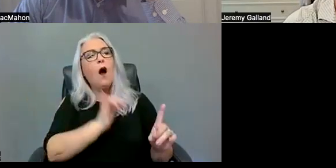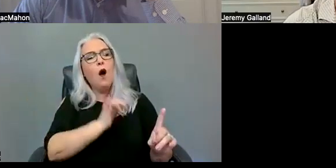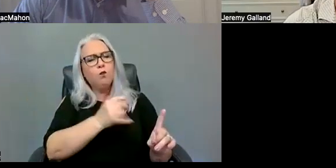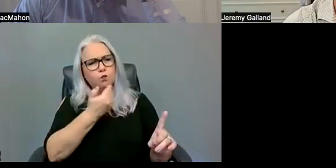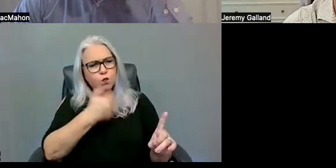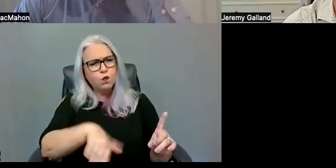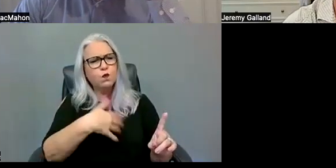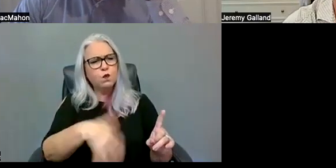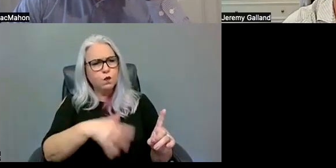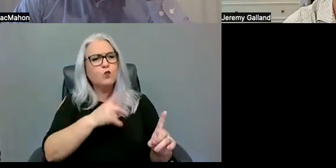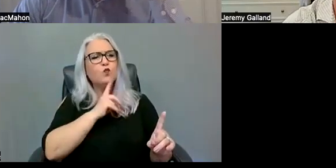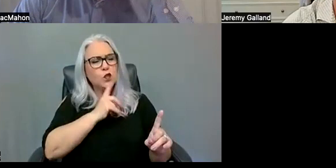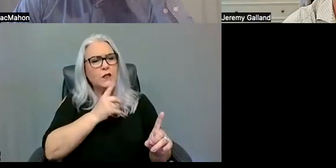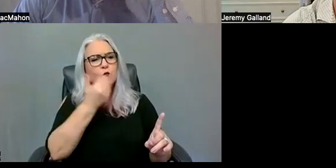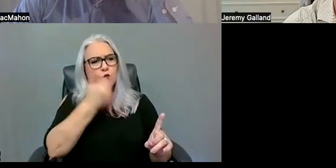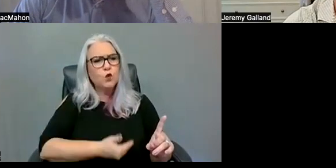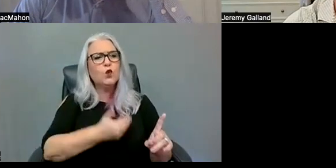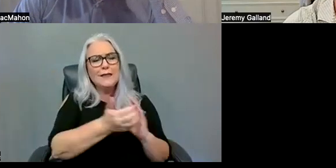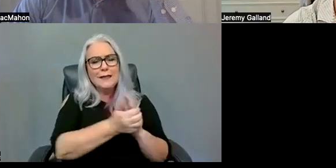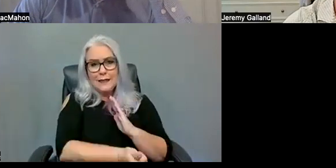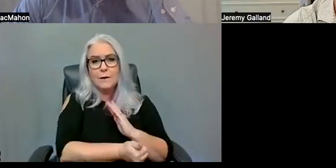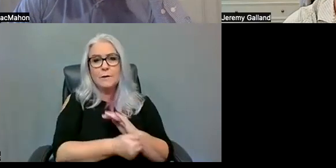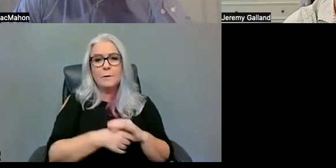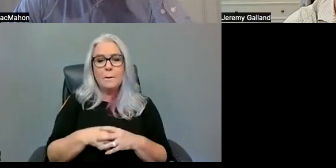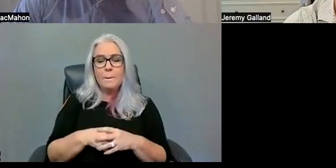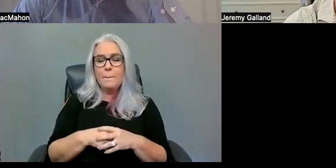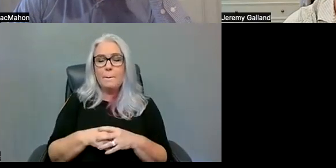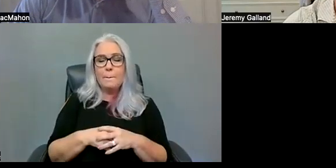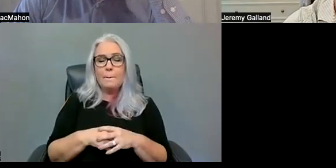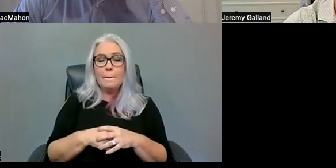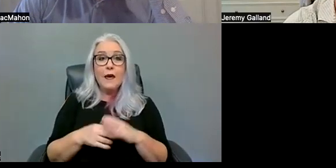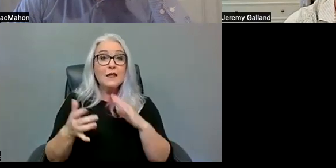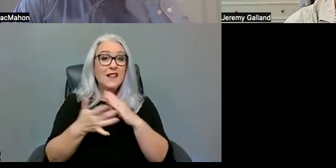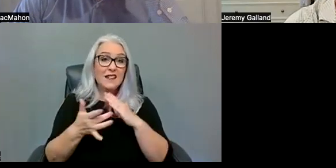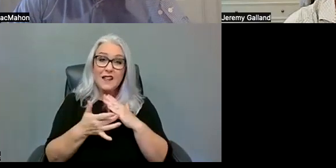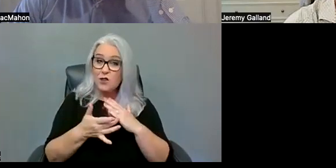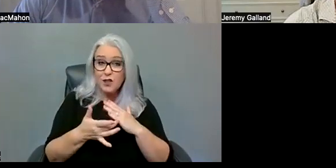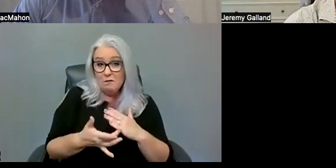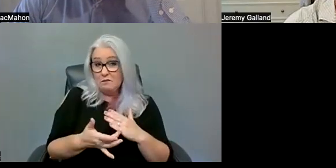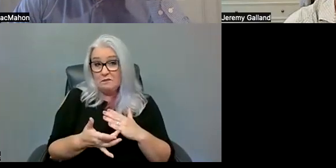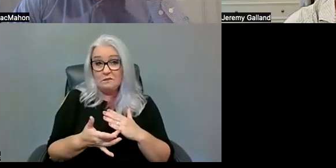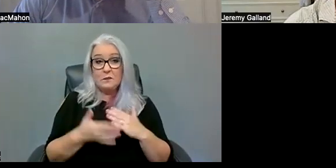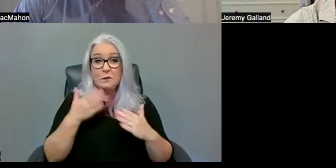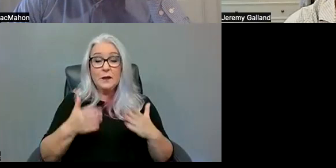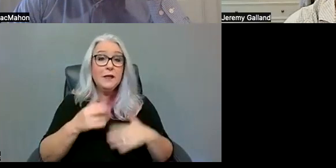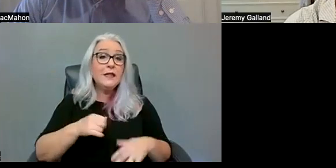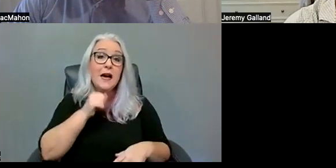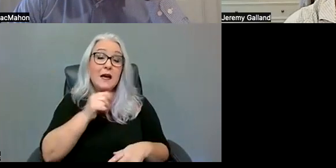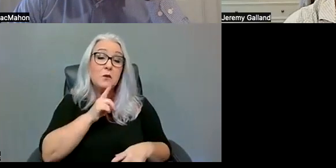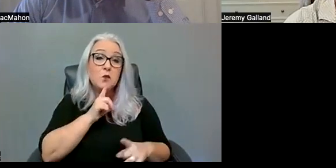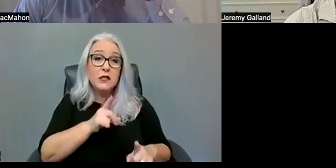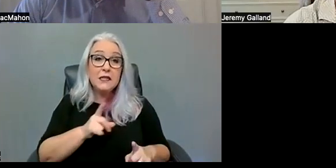end, technology is just not an area we really provide a lot of leadership on. It'll come up in board